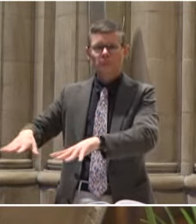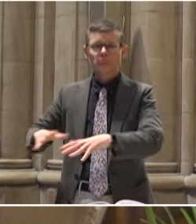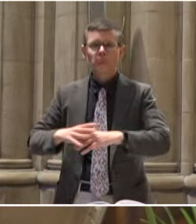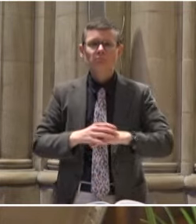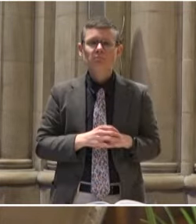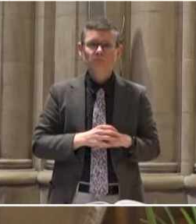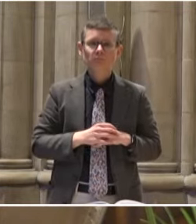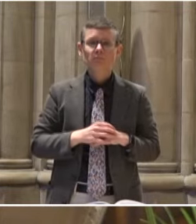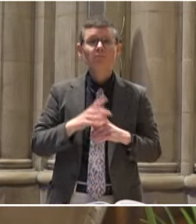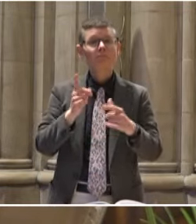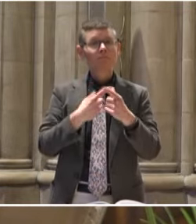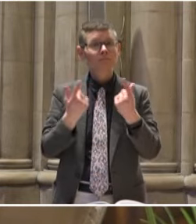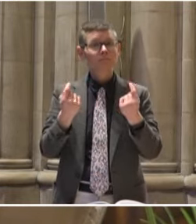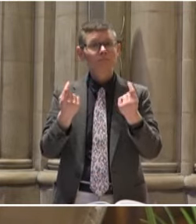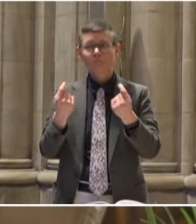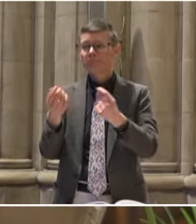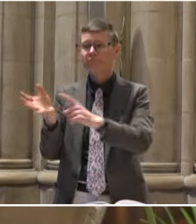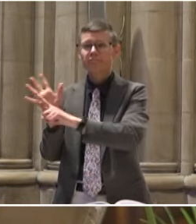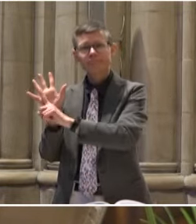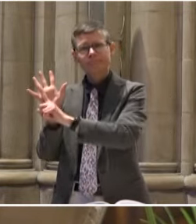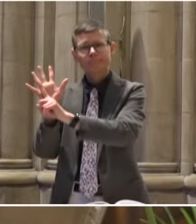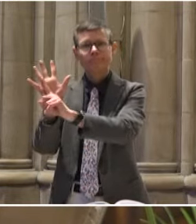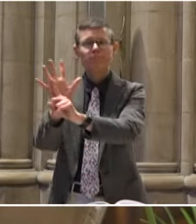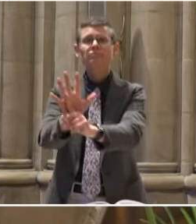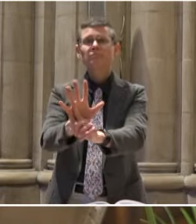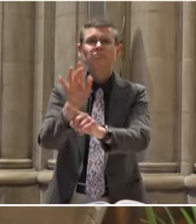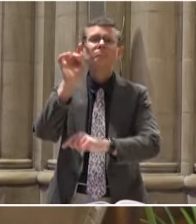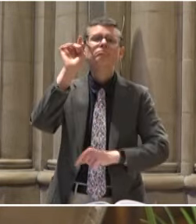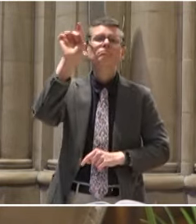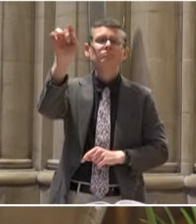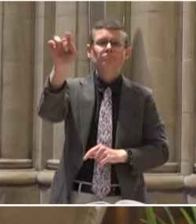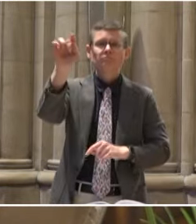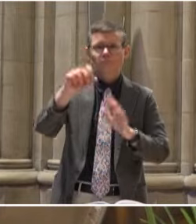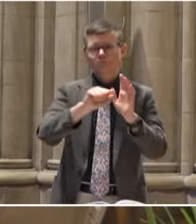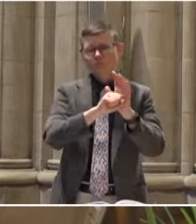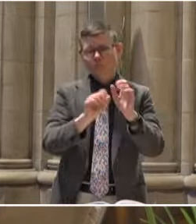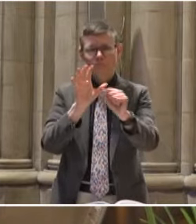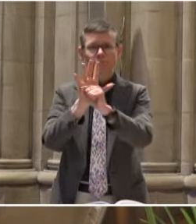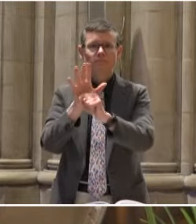Then they led him out to crucify him.